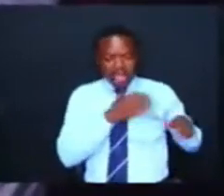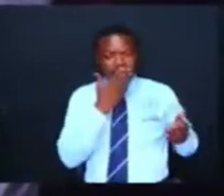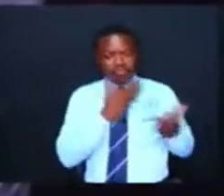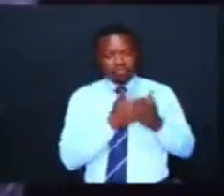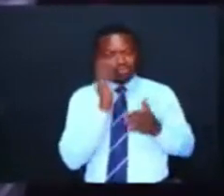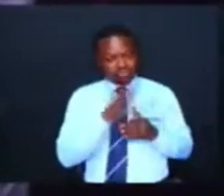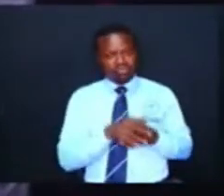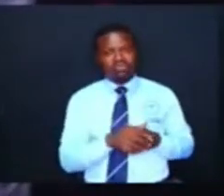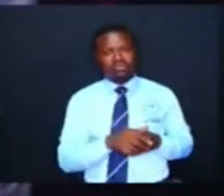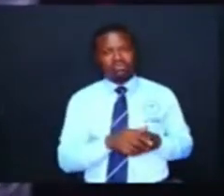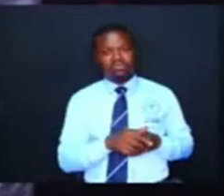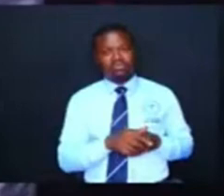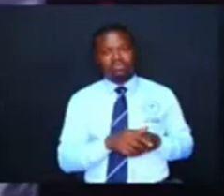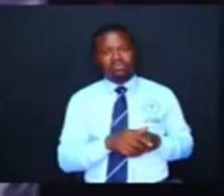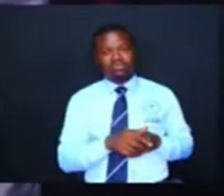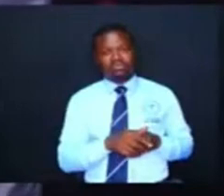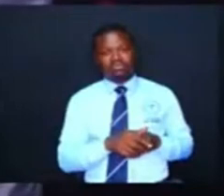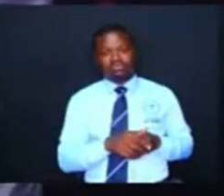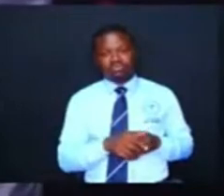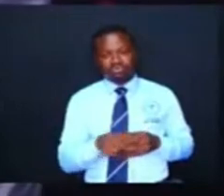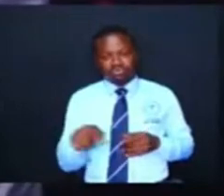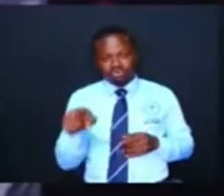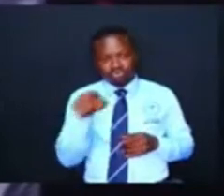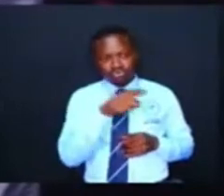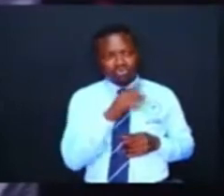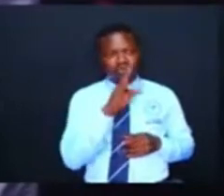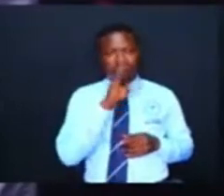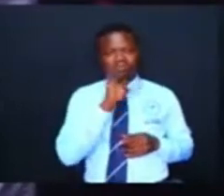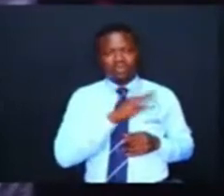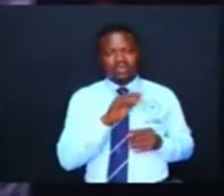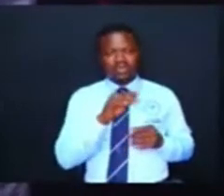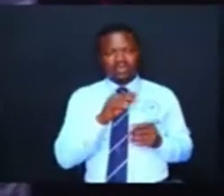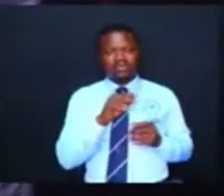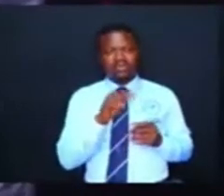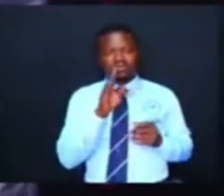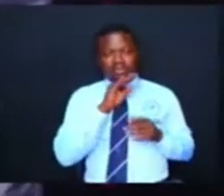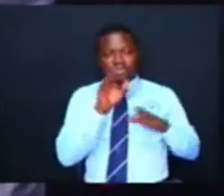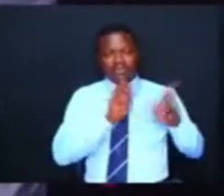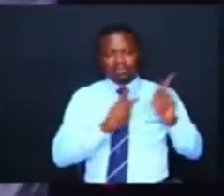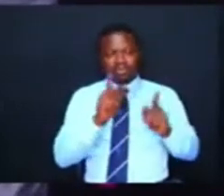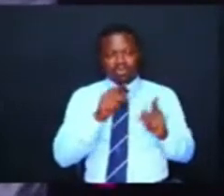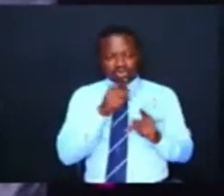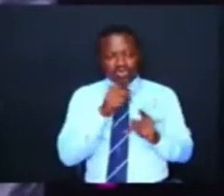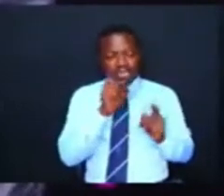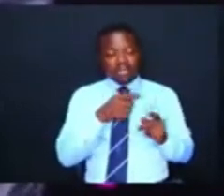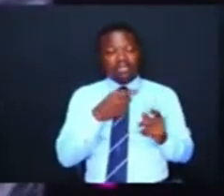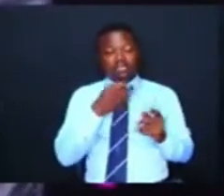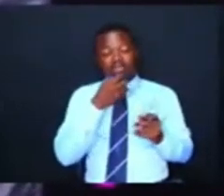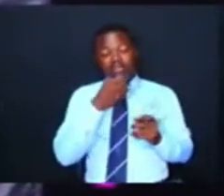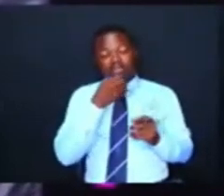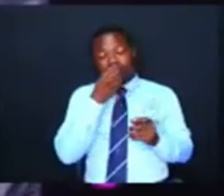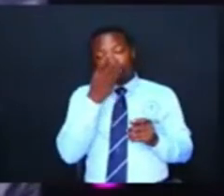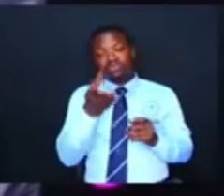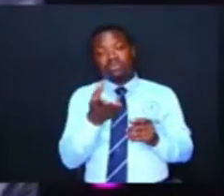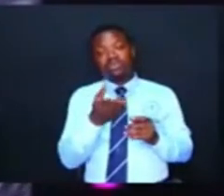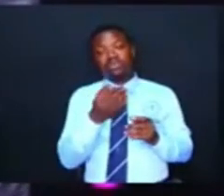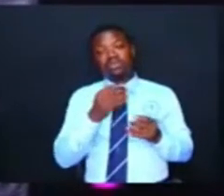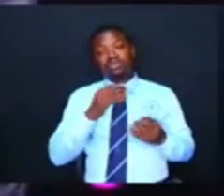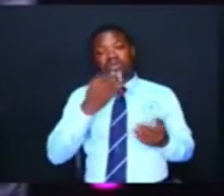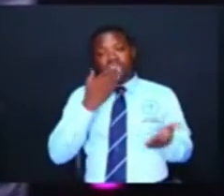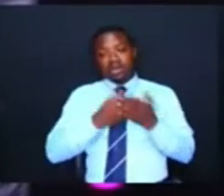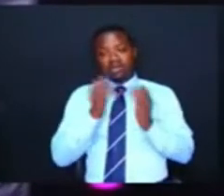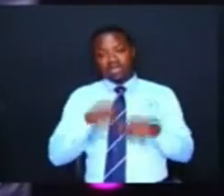You brood of vipers, how can you who are evil say anything good? Once you are evil on the